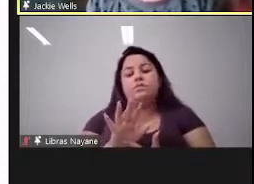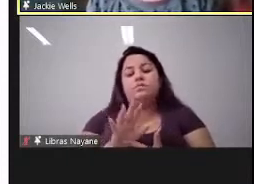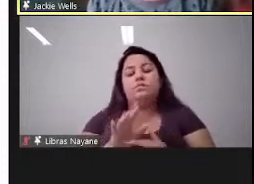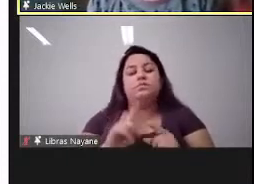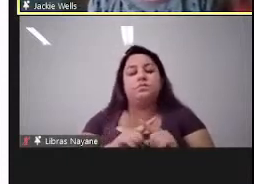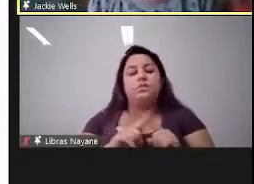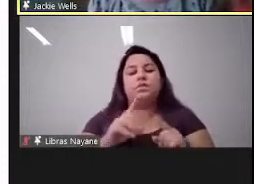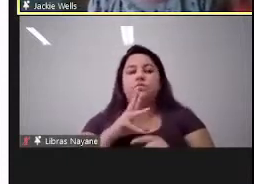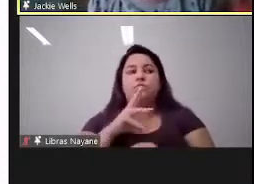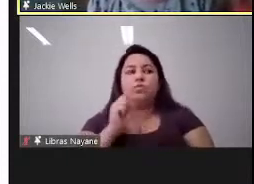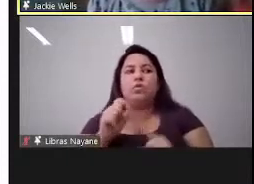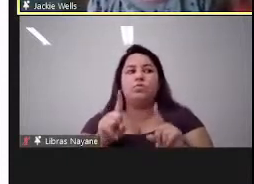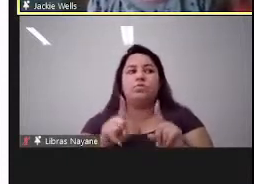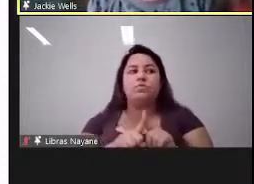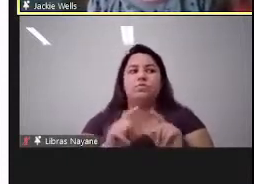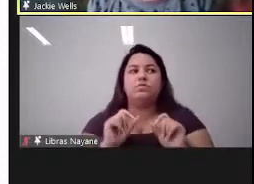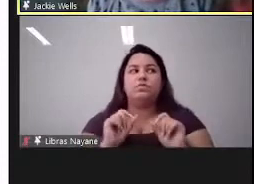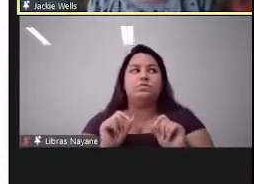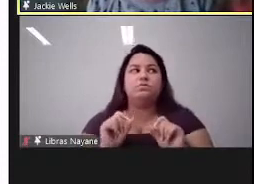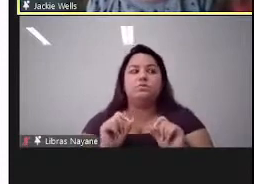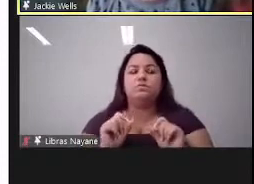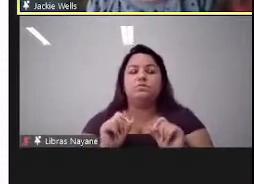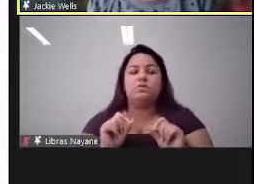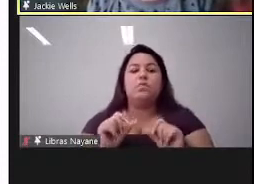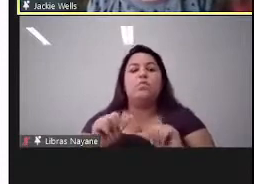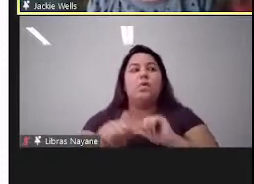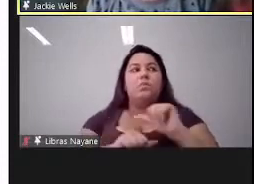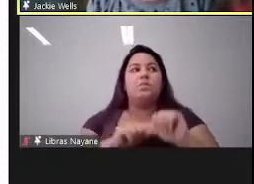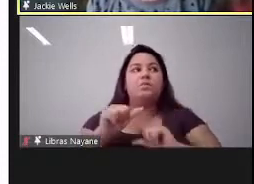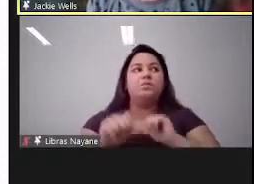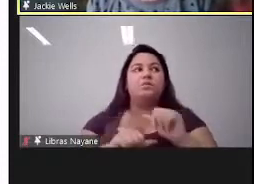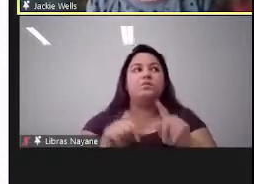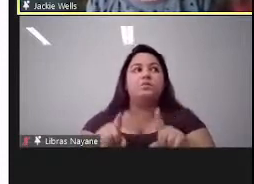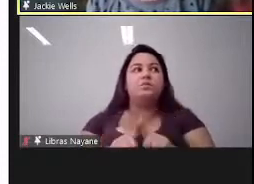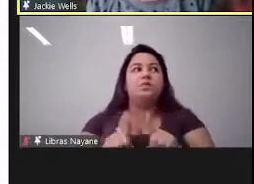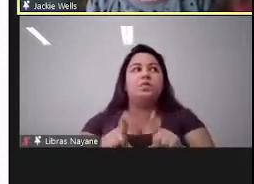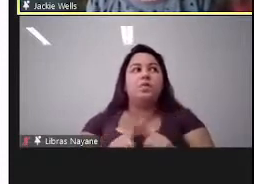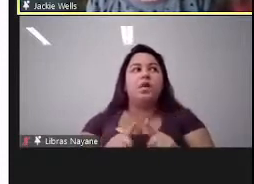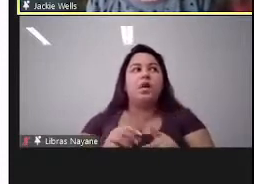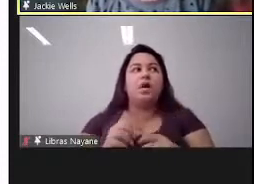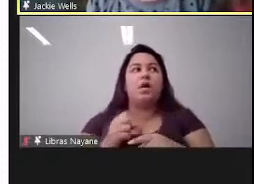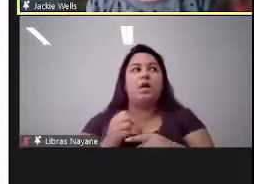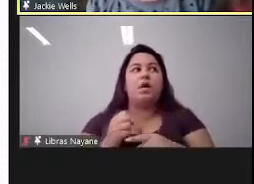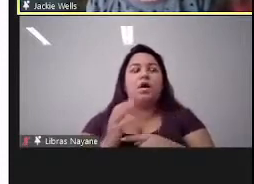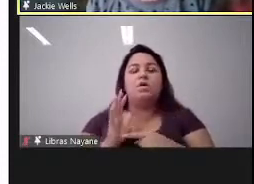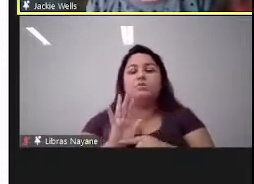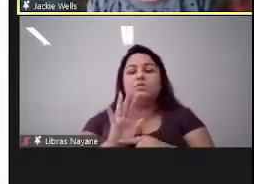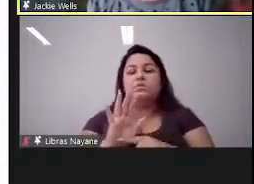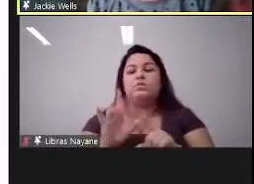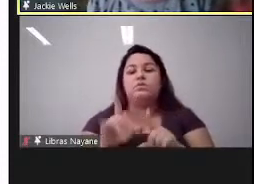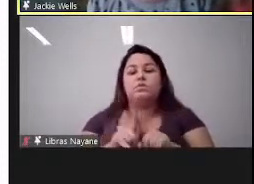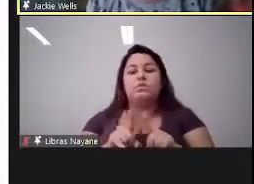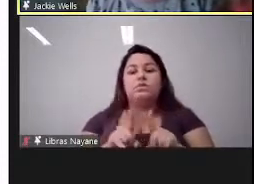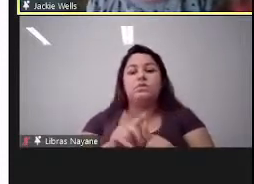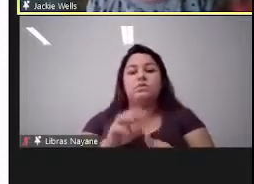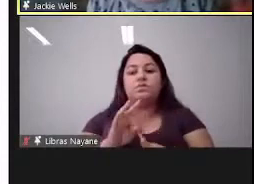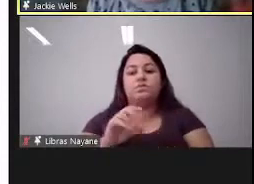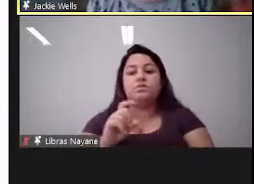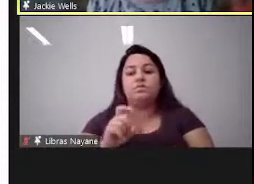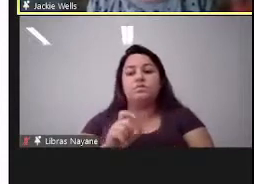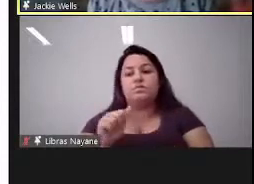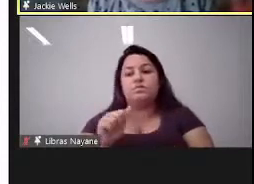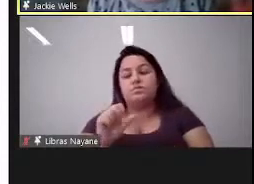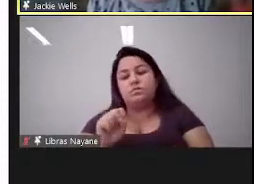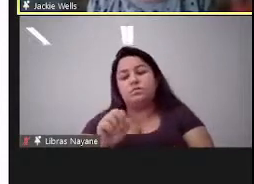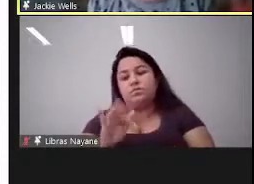is a shift towards only giving basic rate or a flat rate of tax relief to individuals rather